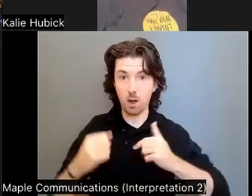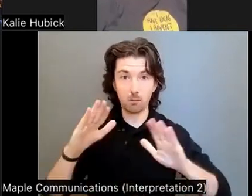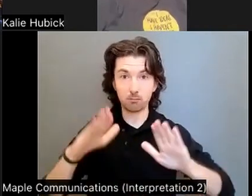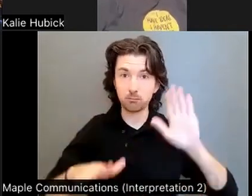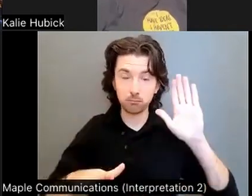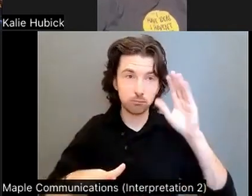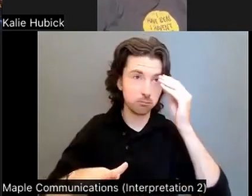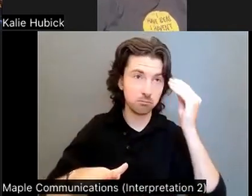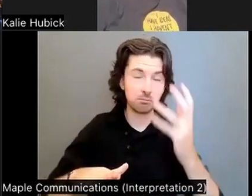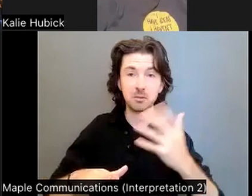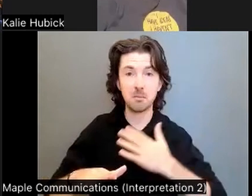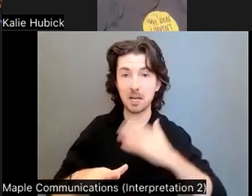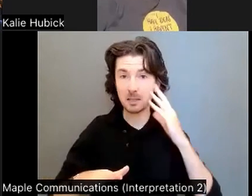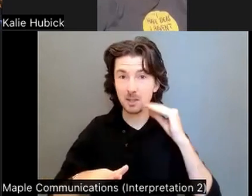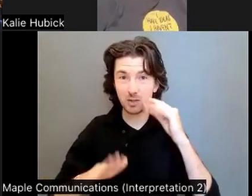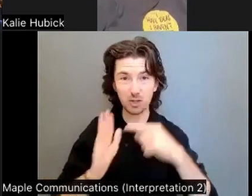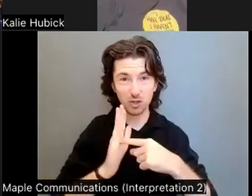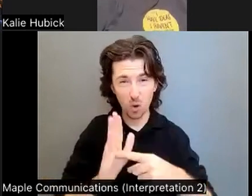oppression. And,